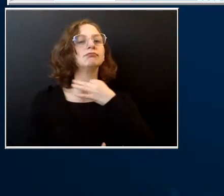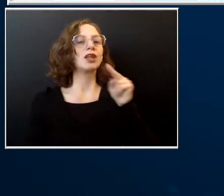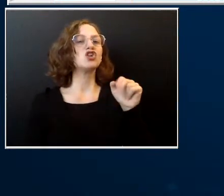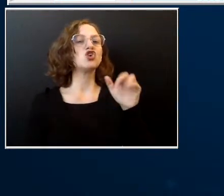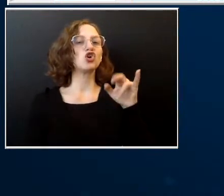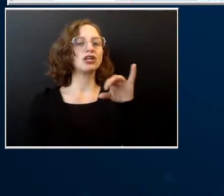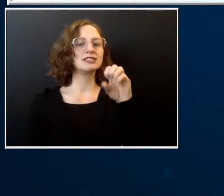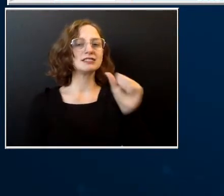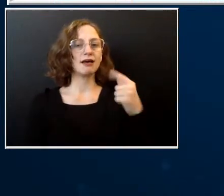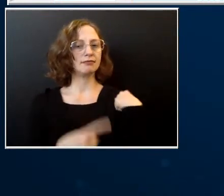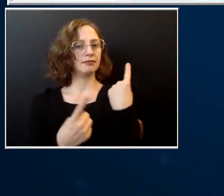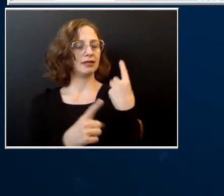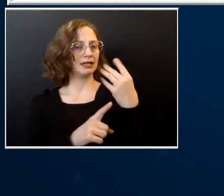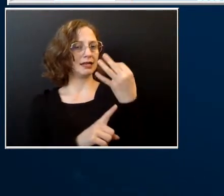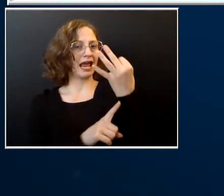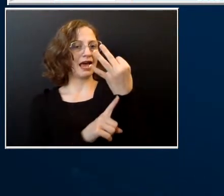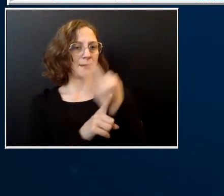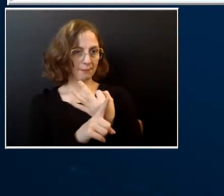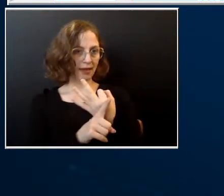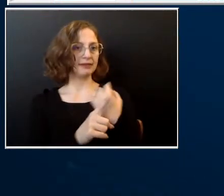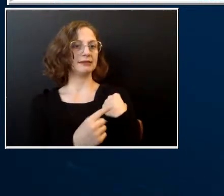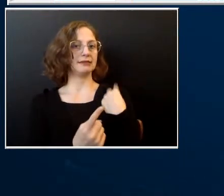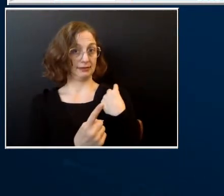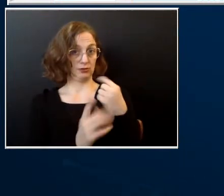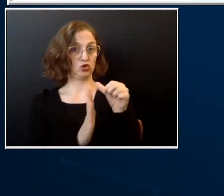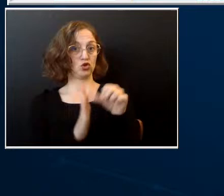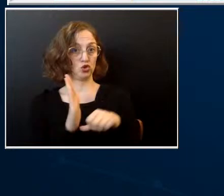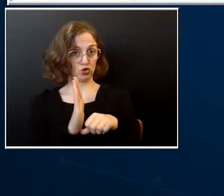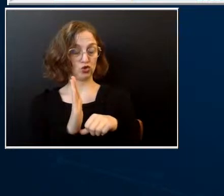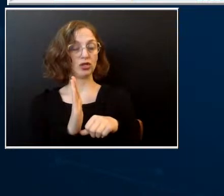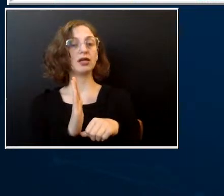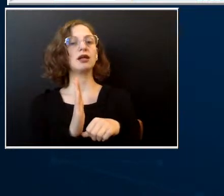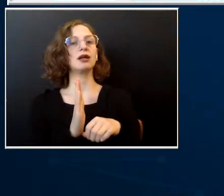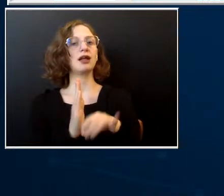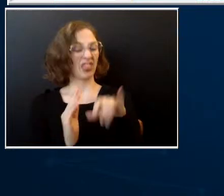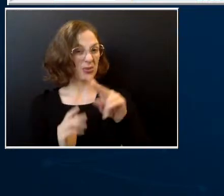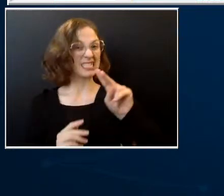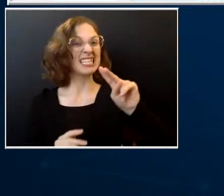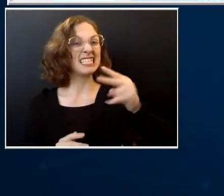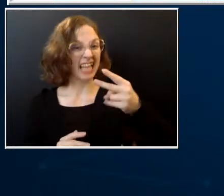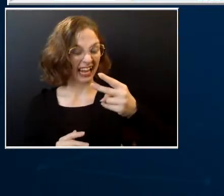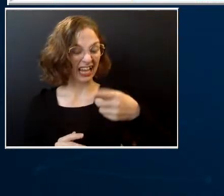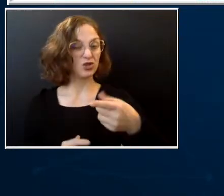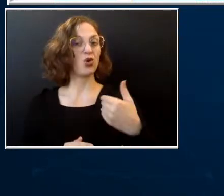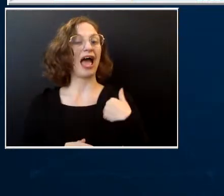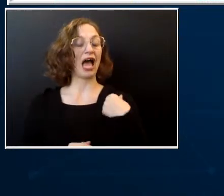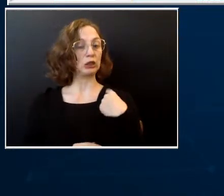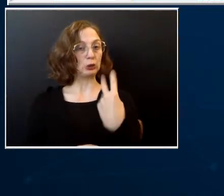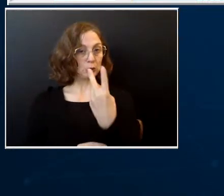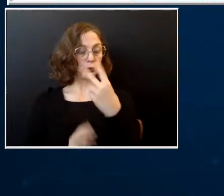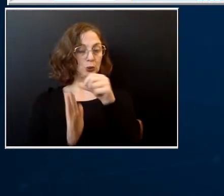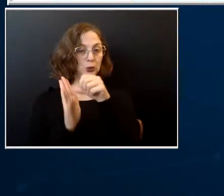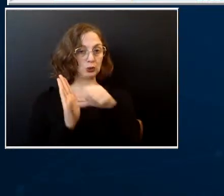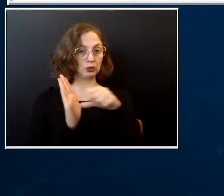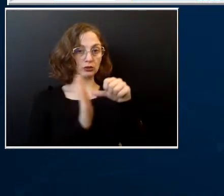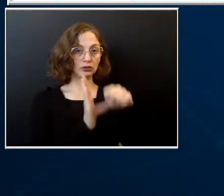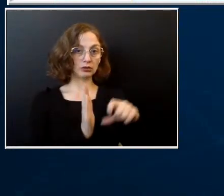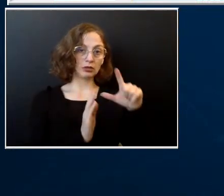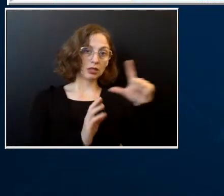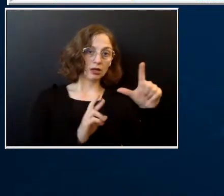surgery. Narissa, it was actually the second of 2 brain operations. You had one on each side. How are you feeling